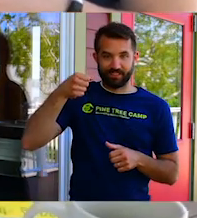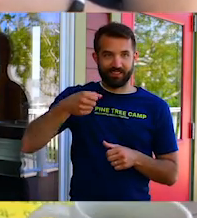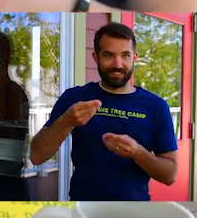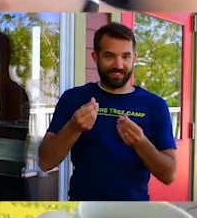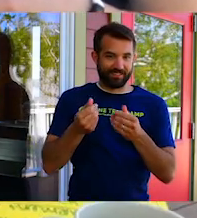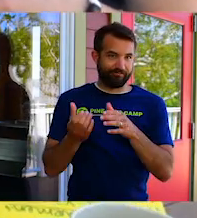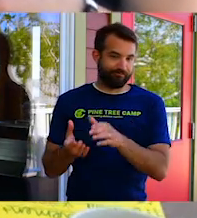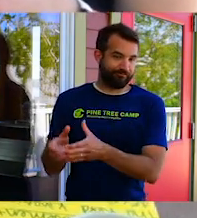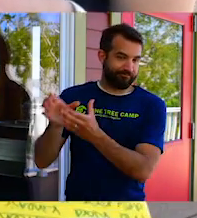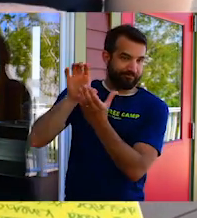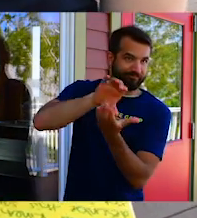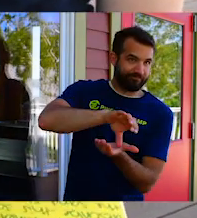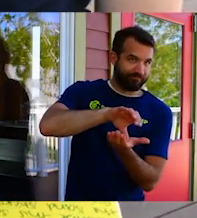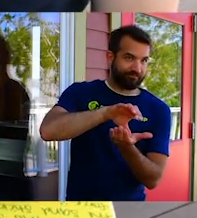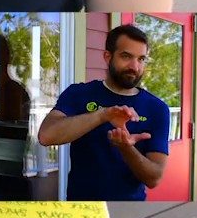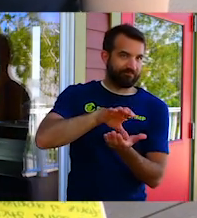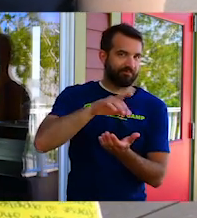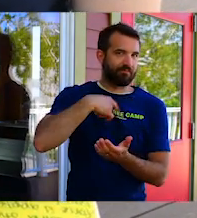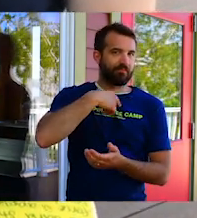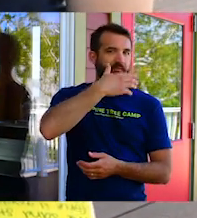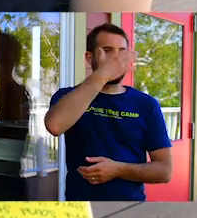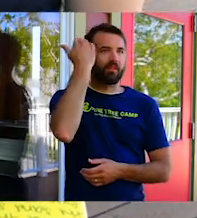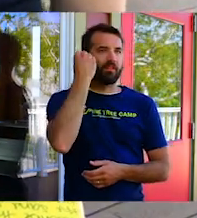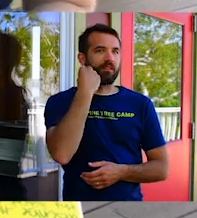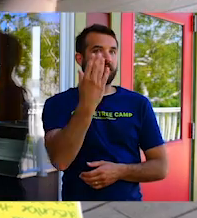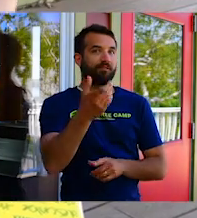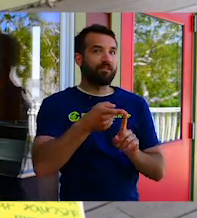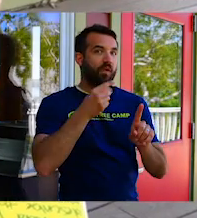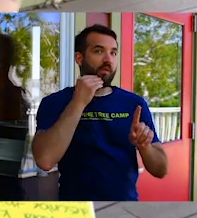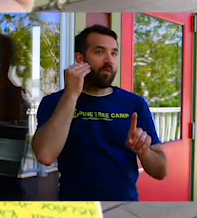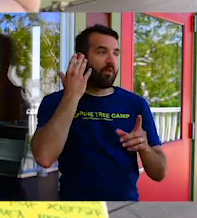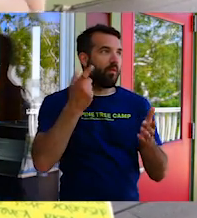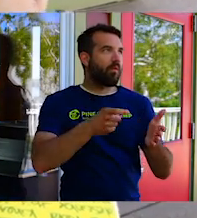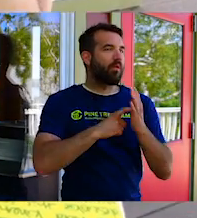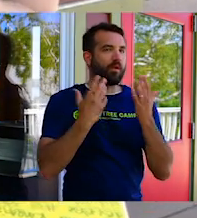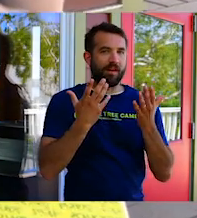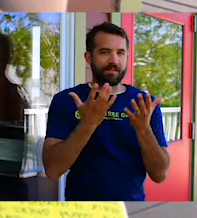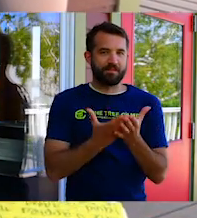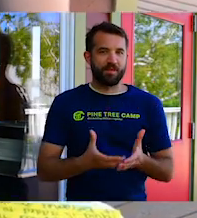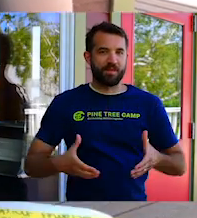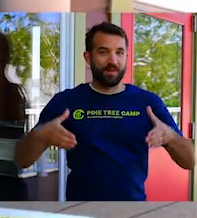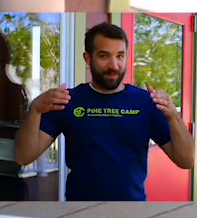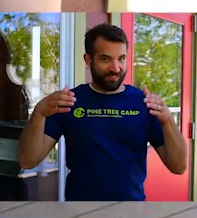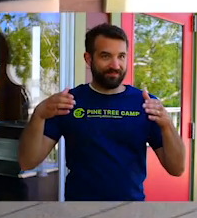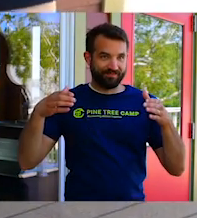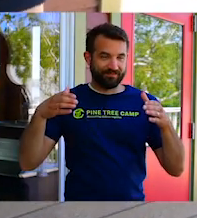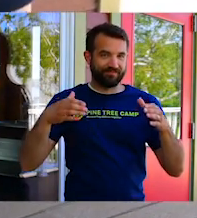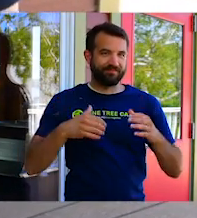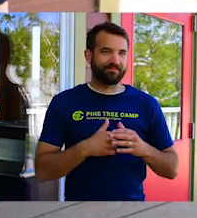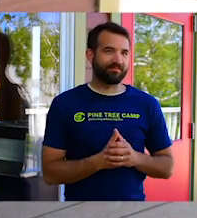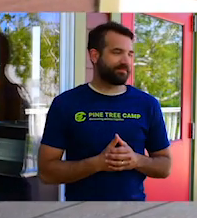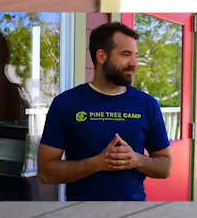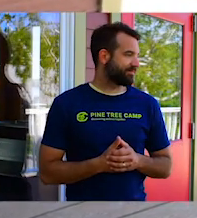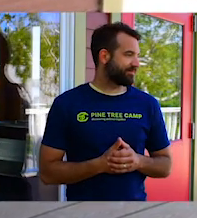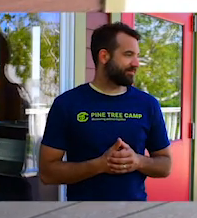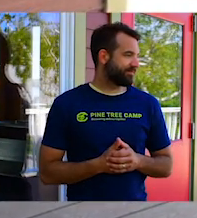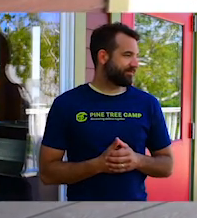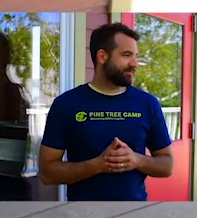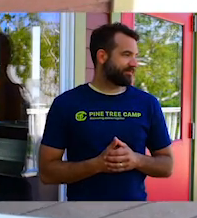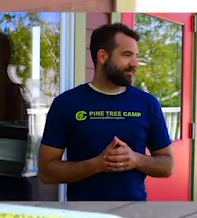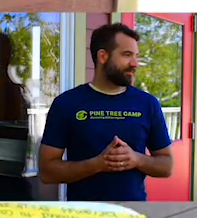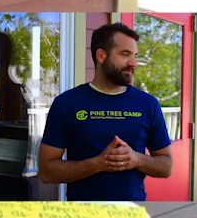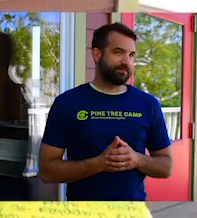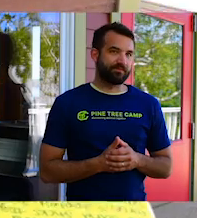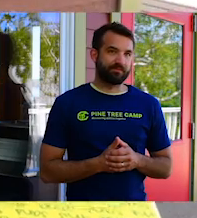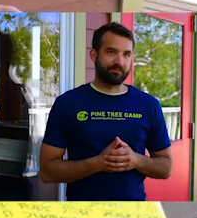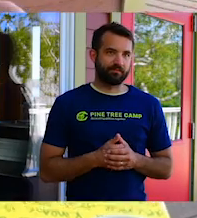home. I forgot to talk about the home ingredients. So you're going to want a bowl or a container to mix your kinetic sand in.